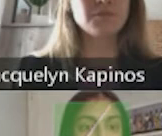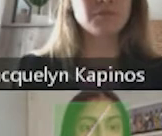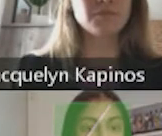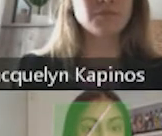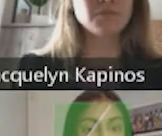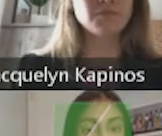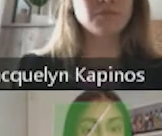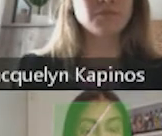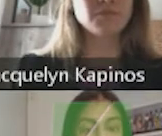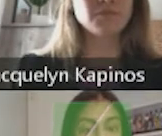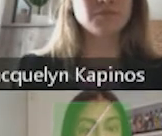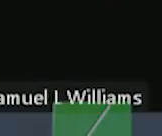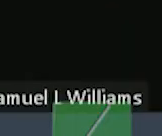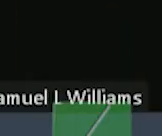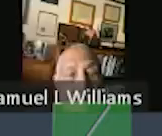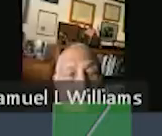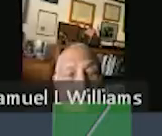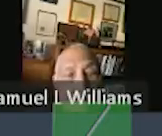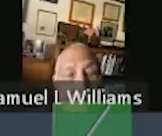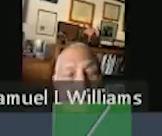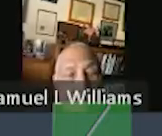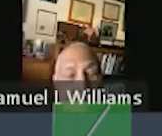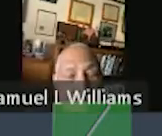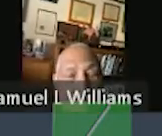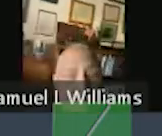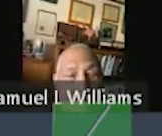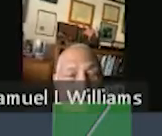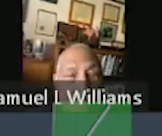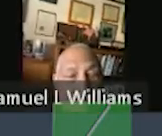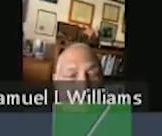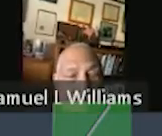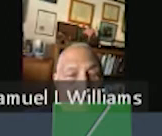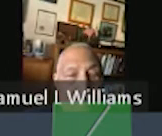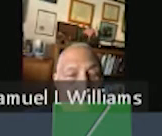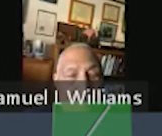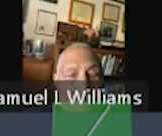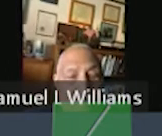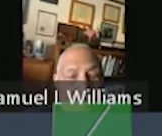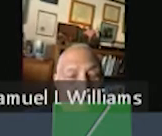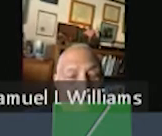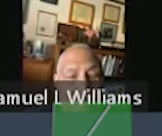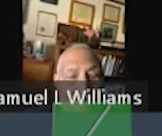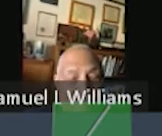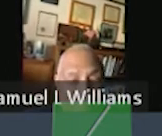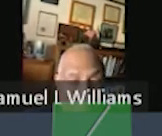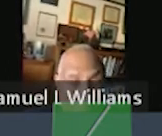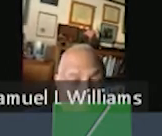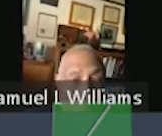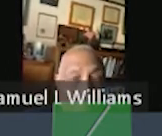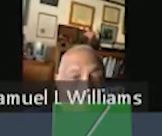Lenhart. Awesome. Okay, thank you. Now we have, okay, so you're going to have to